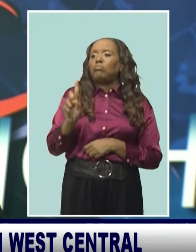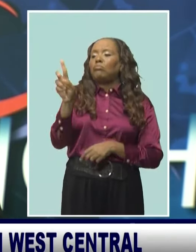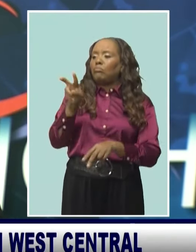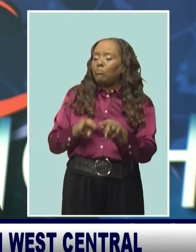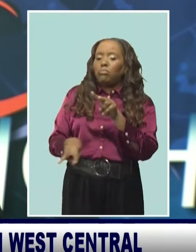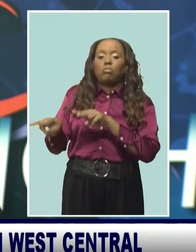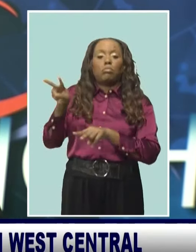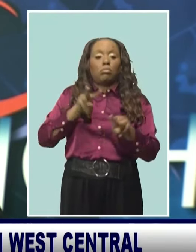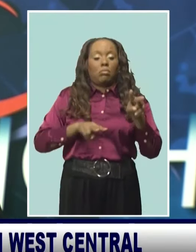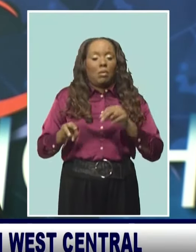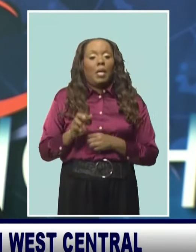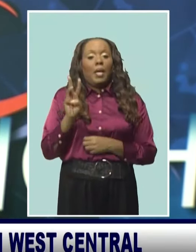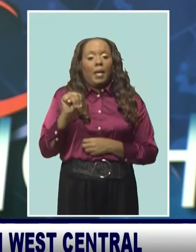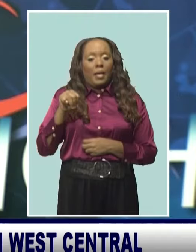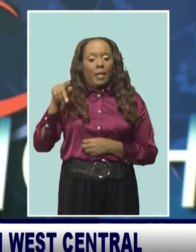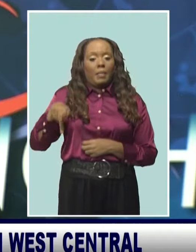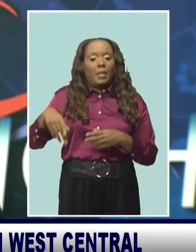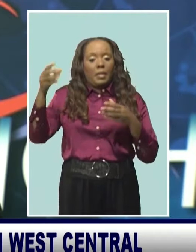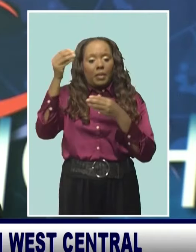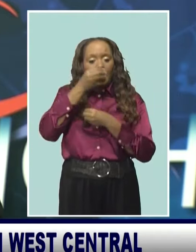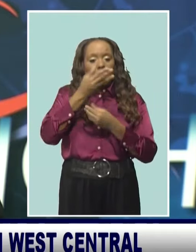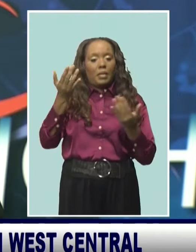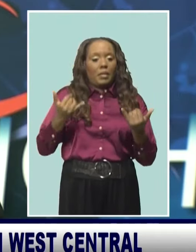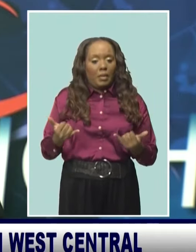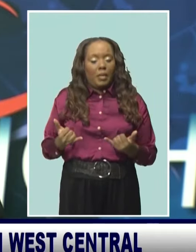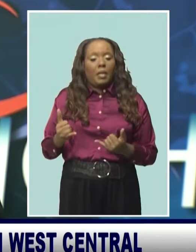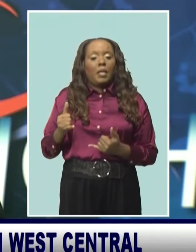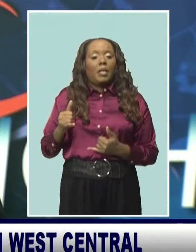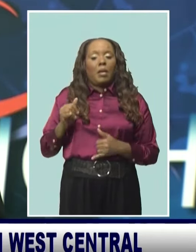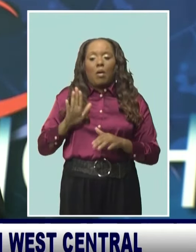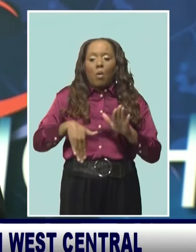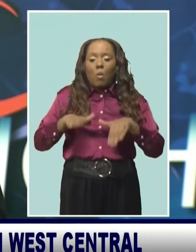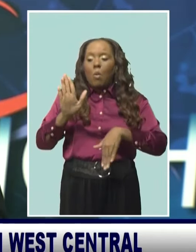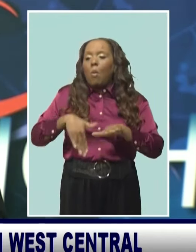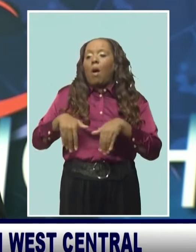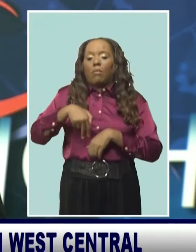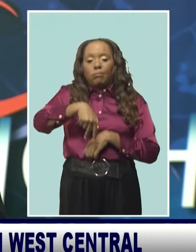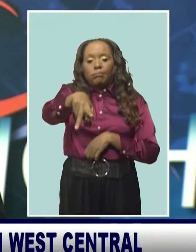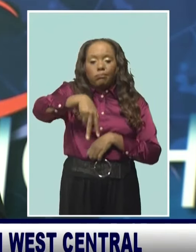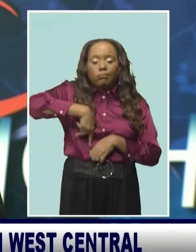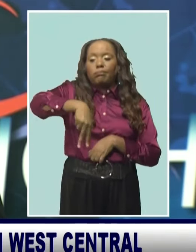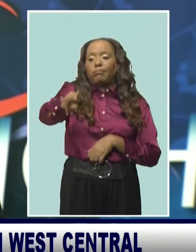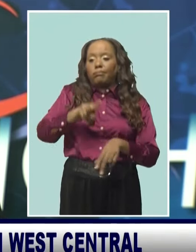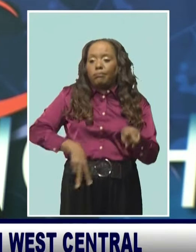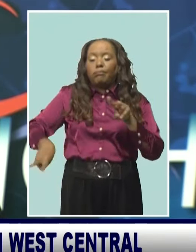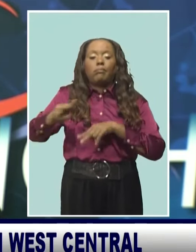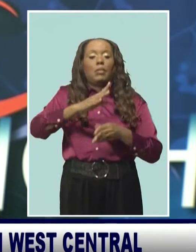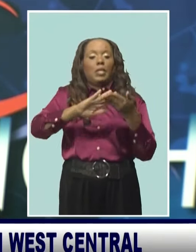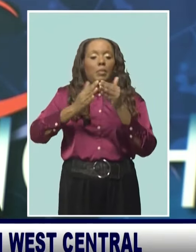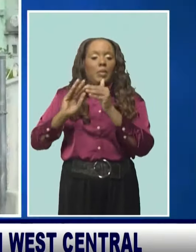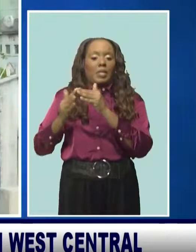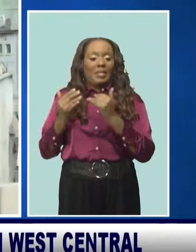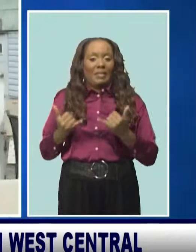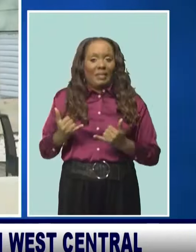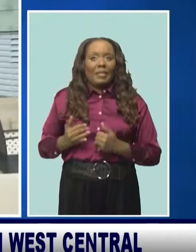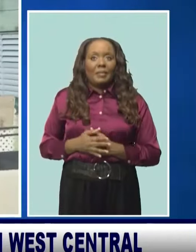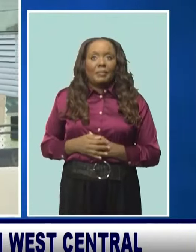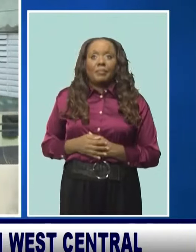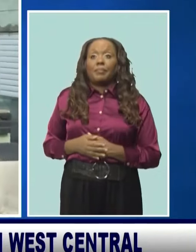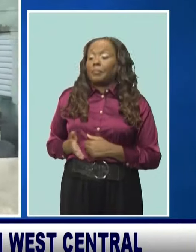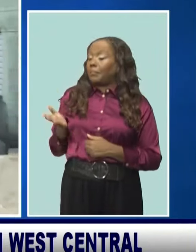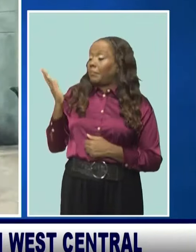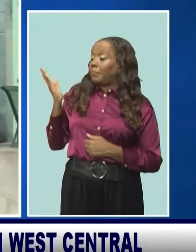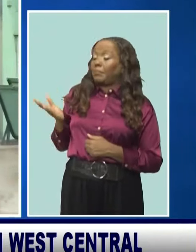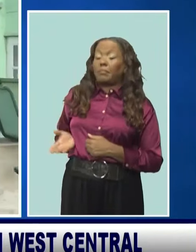Central, Adrian Ford, made these revelations after a walk-through of the community earlier today. Member of